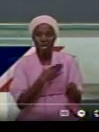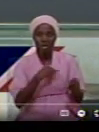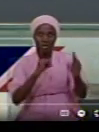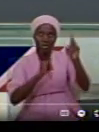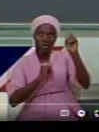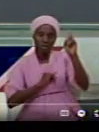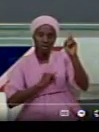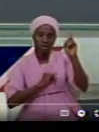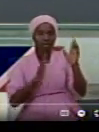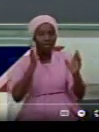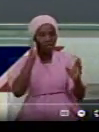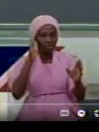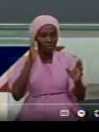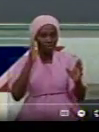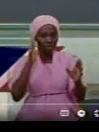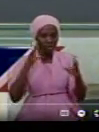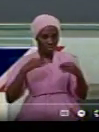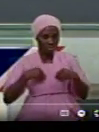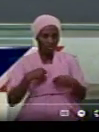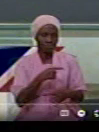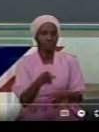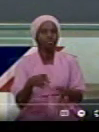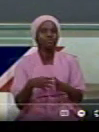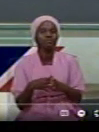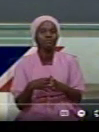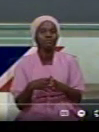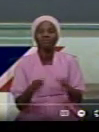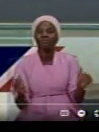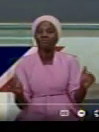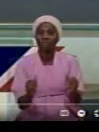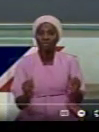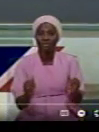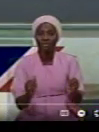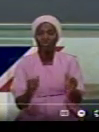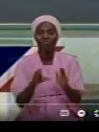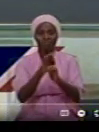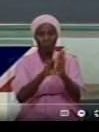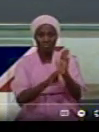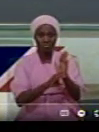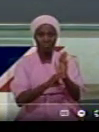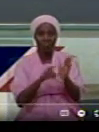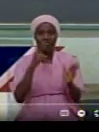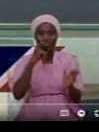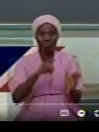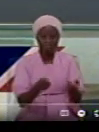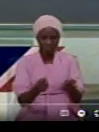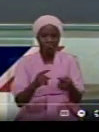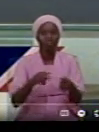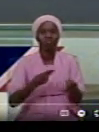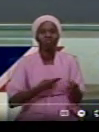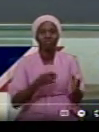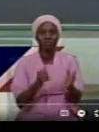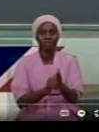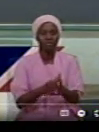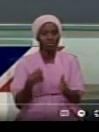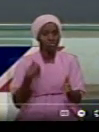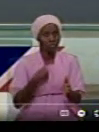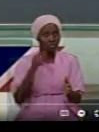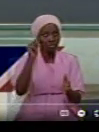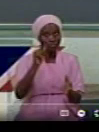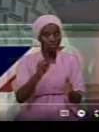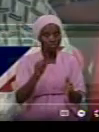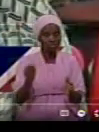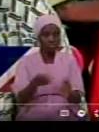I will receive you. The same commandment comes to us. Wherefore, come out from among